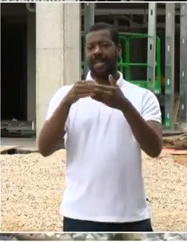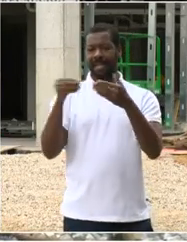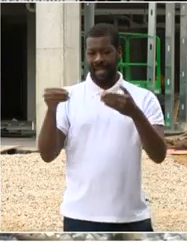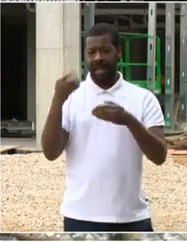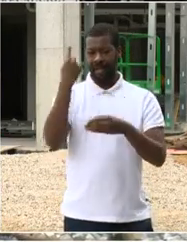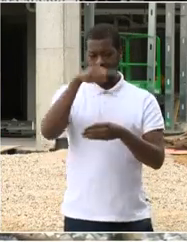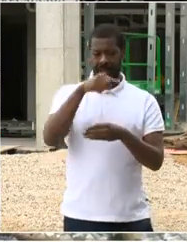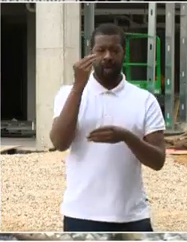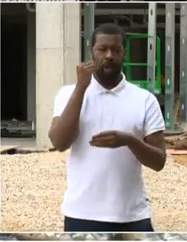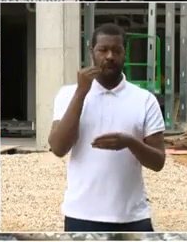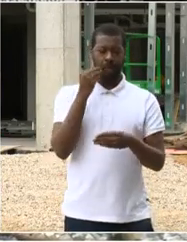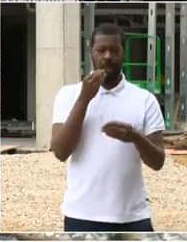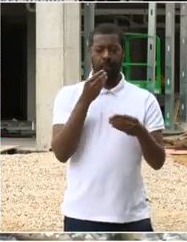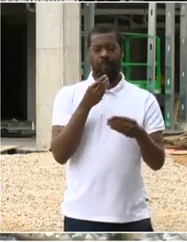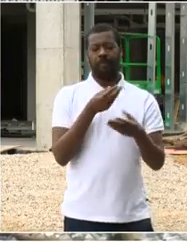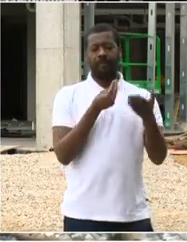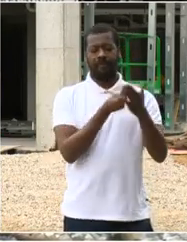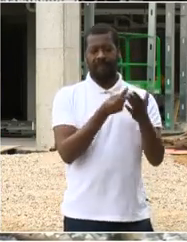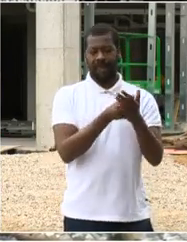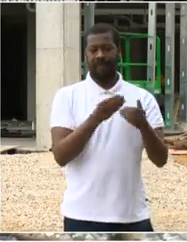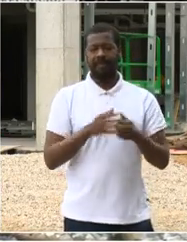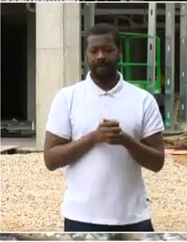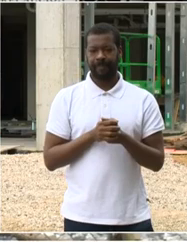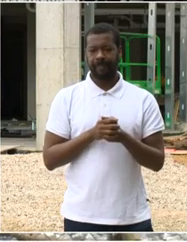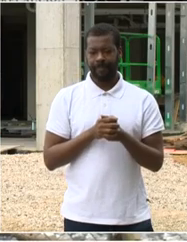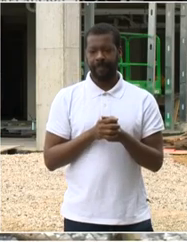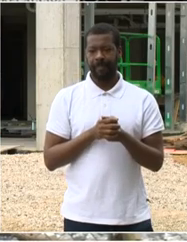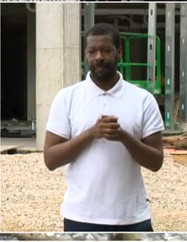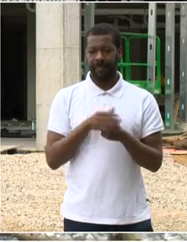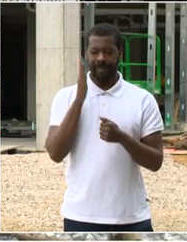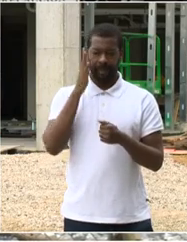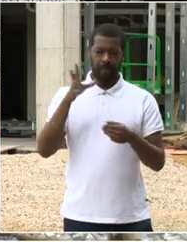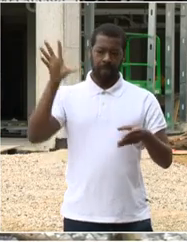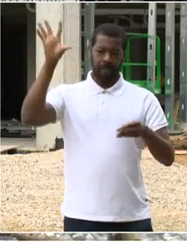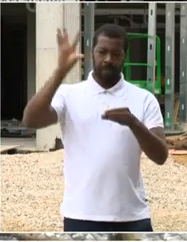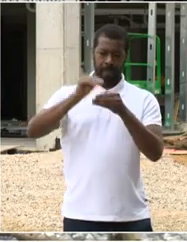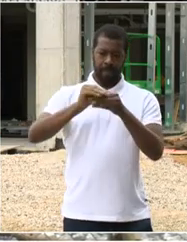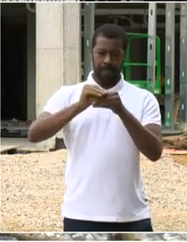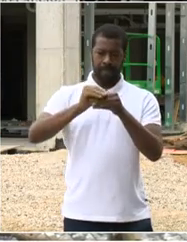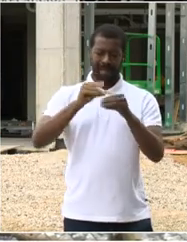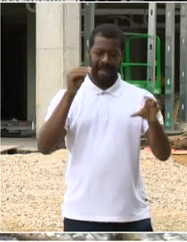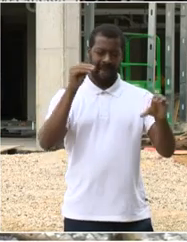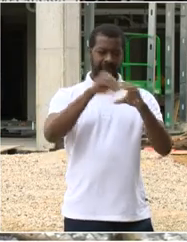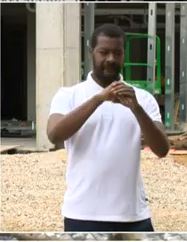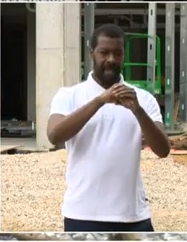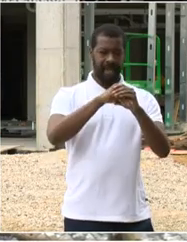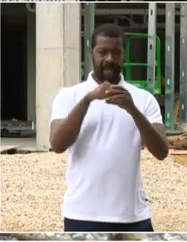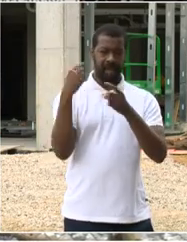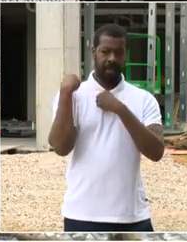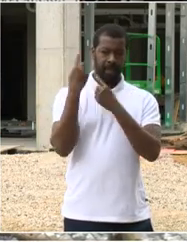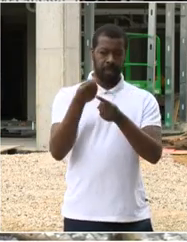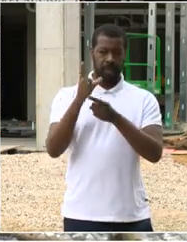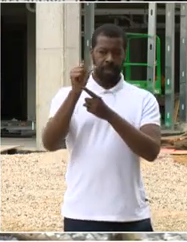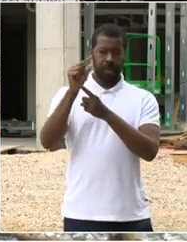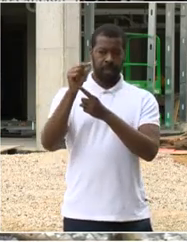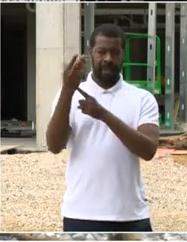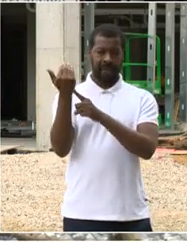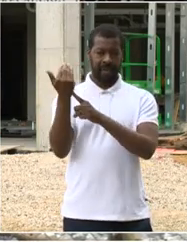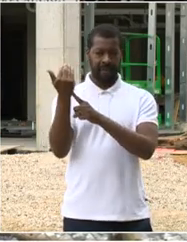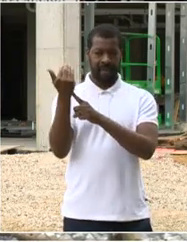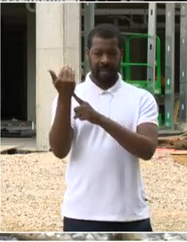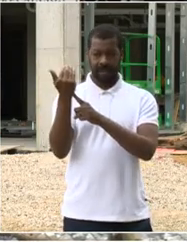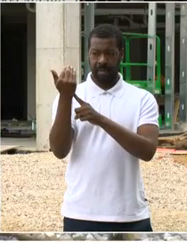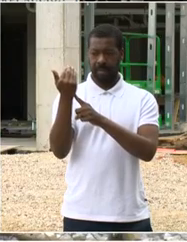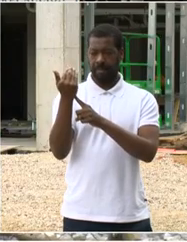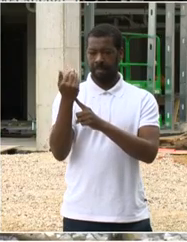Trust Fund. And that will bring our total investment since 2015, when you've given